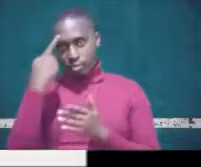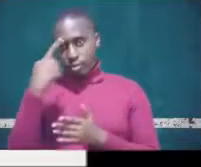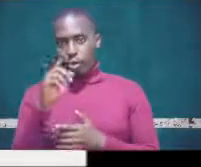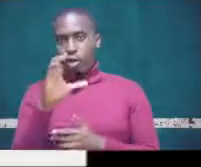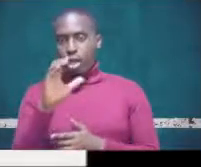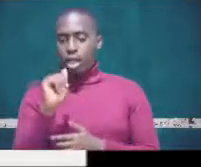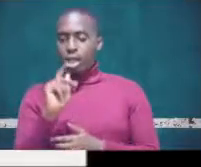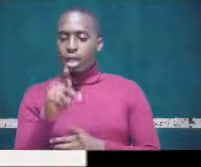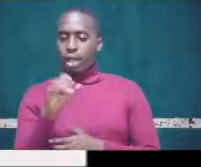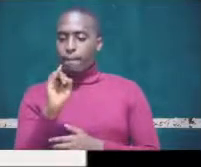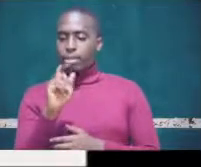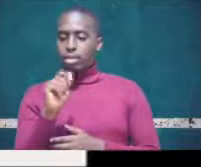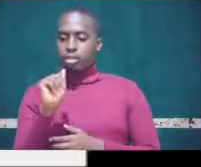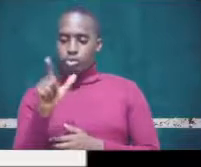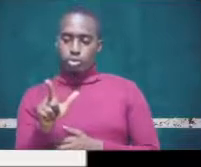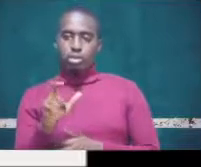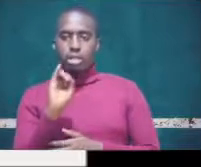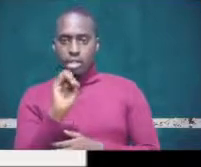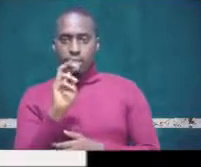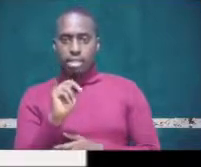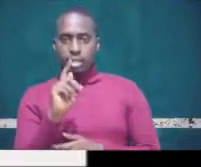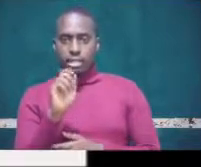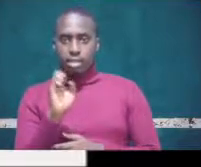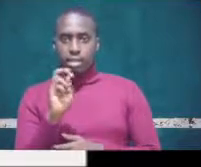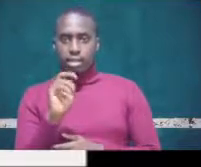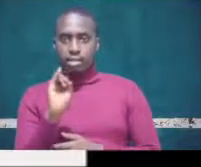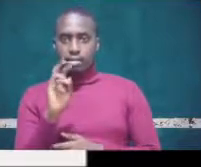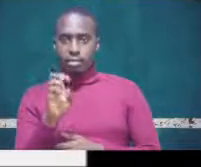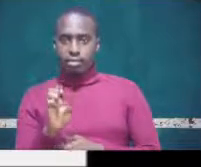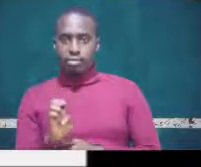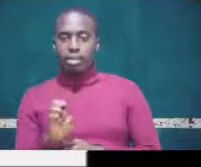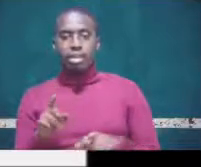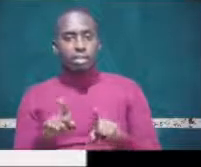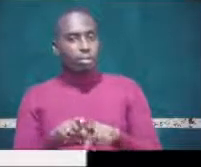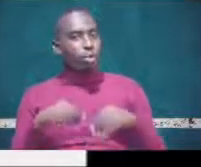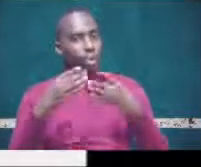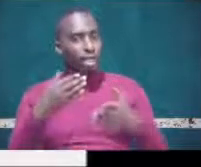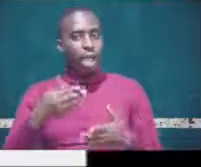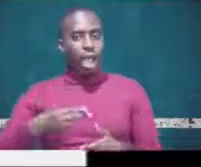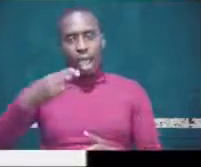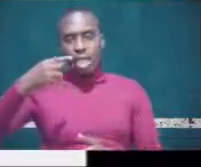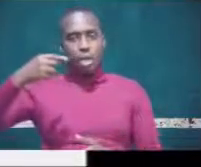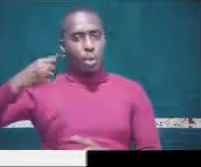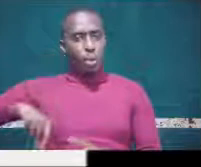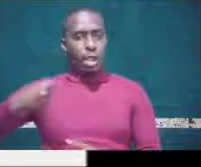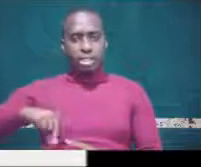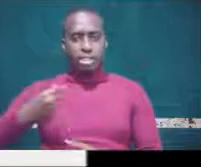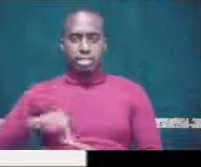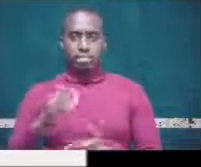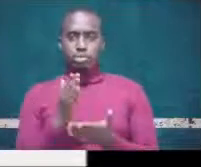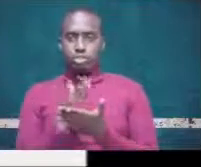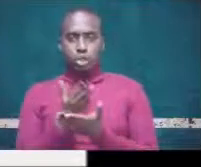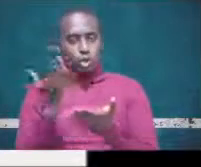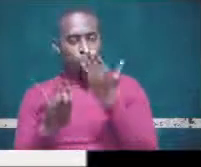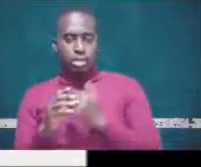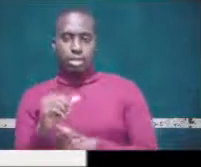capital-intensive technology. One, there is production of high-quality products which compete on the market.